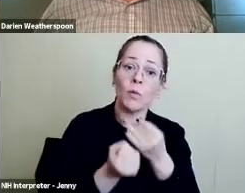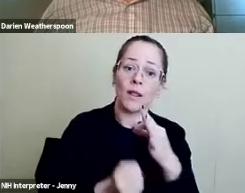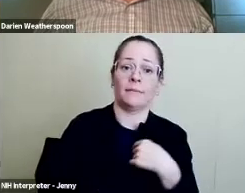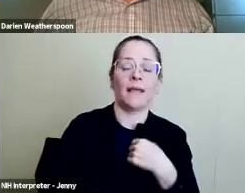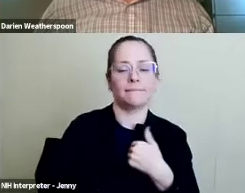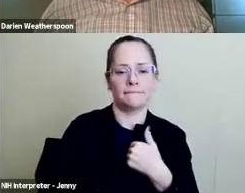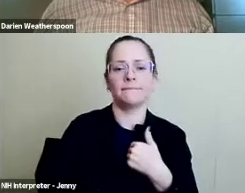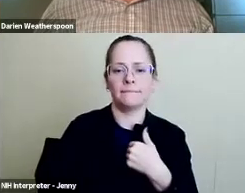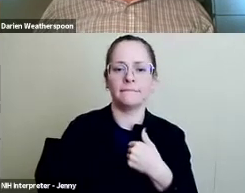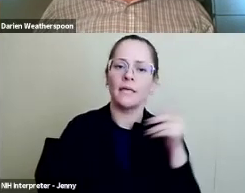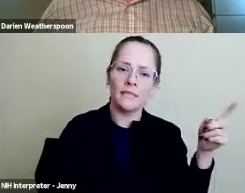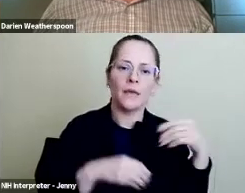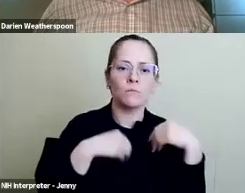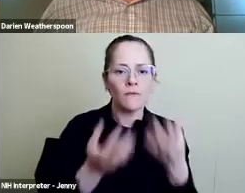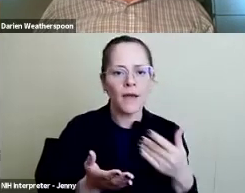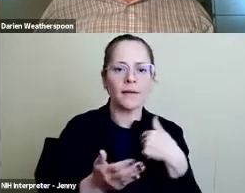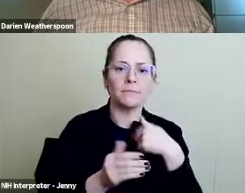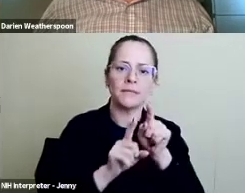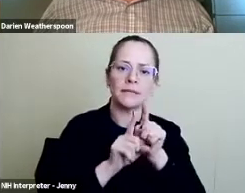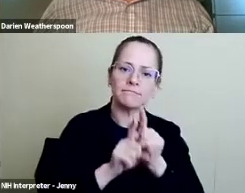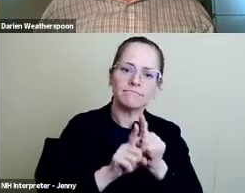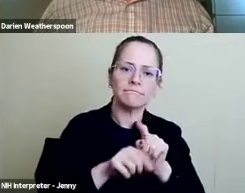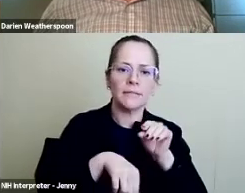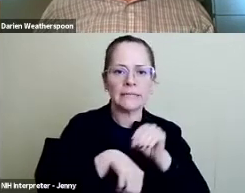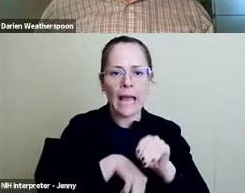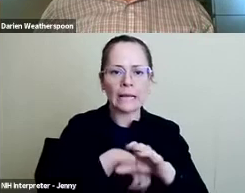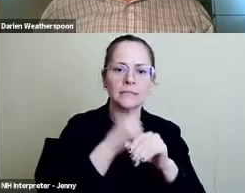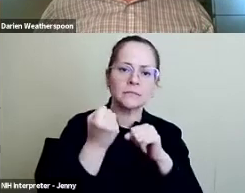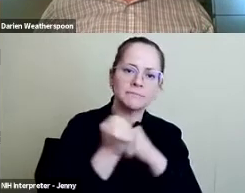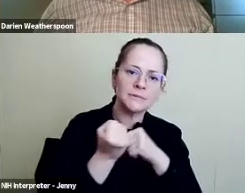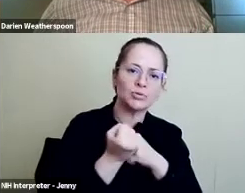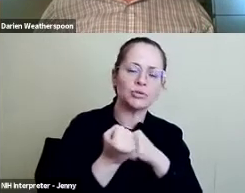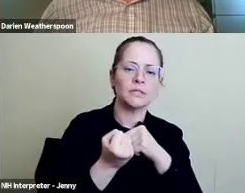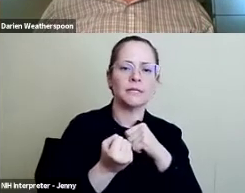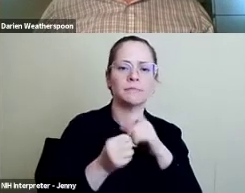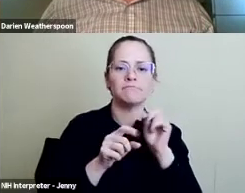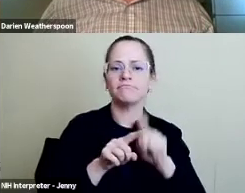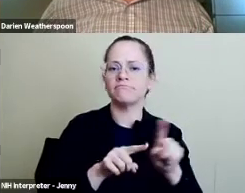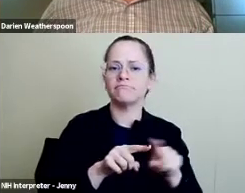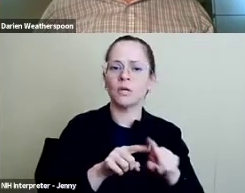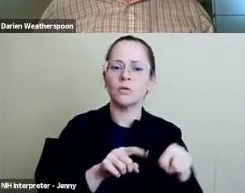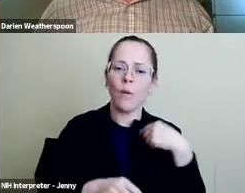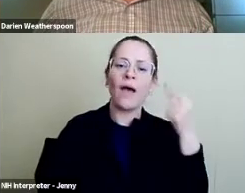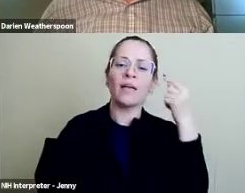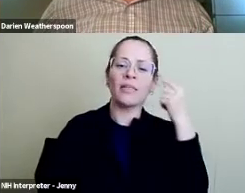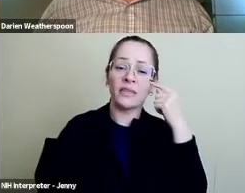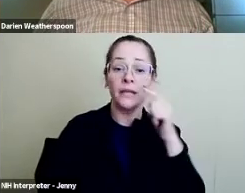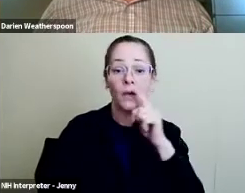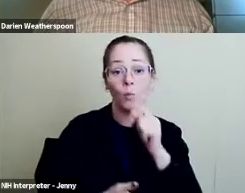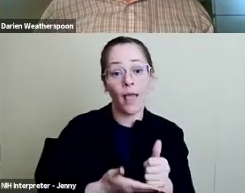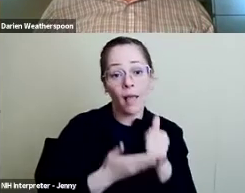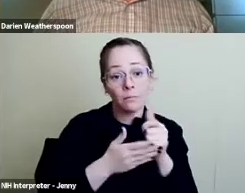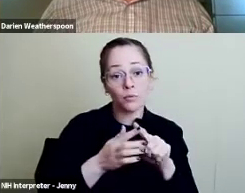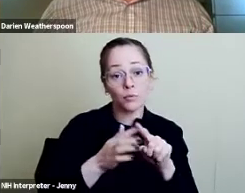and provided me guidance, sponsorship, mentorship. And so I think it is helpful to try